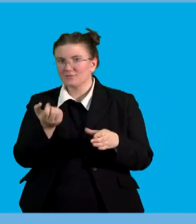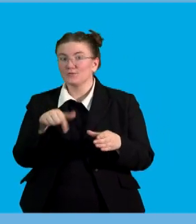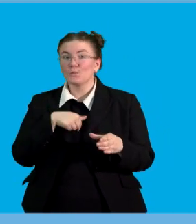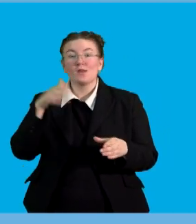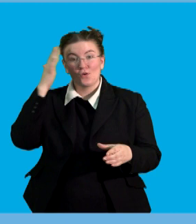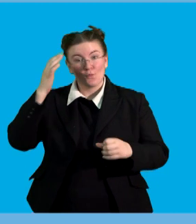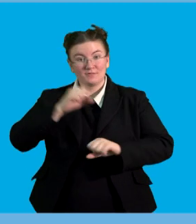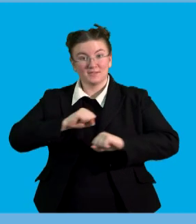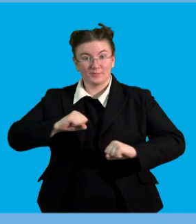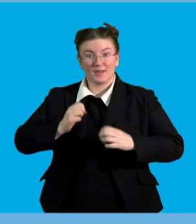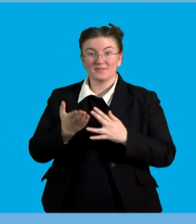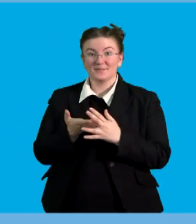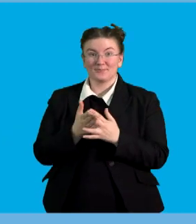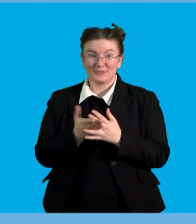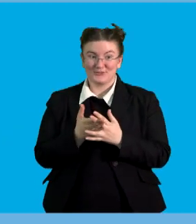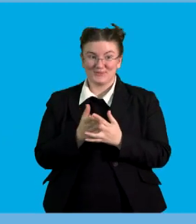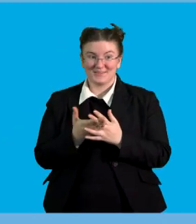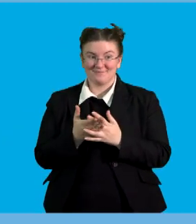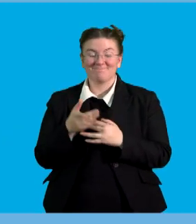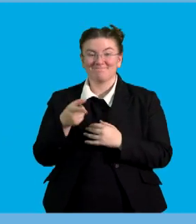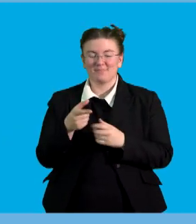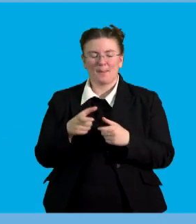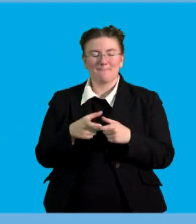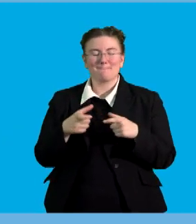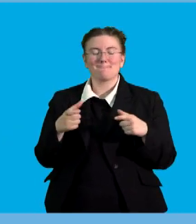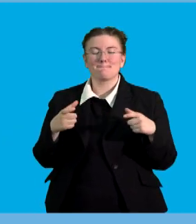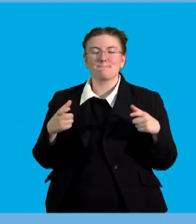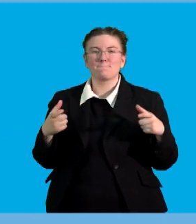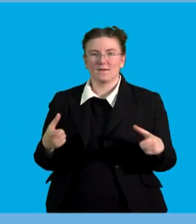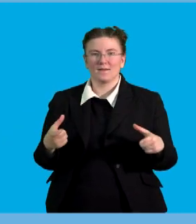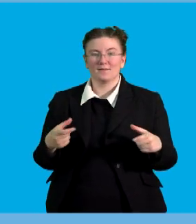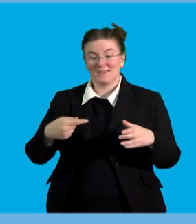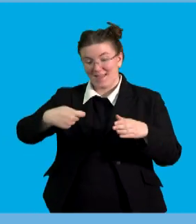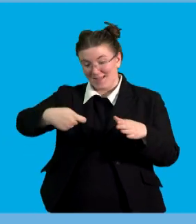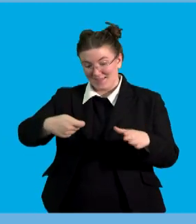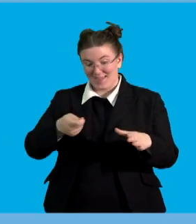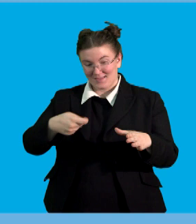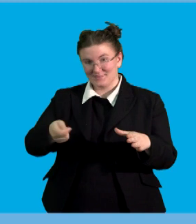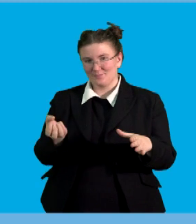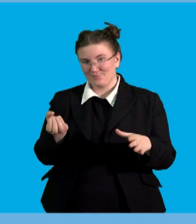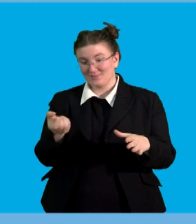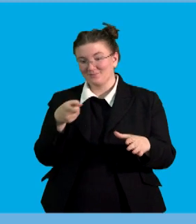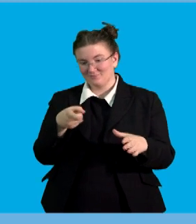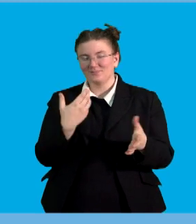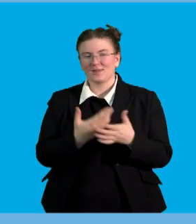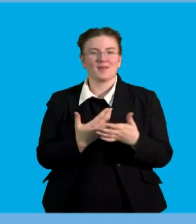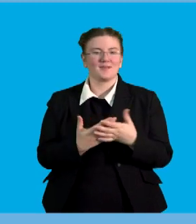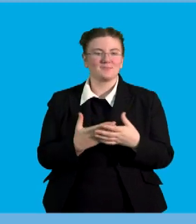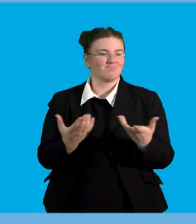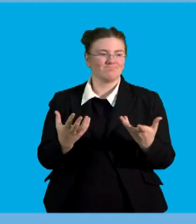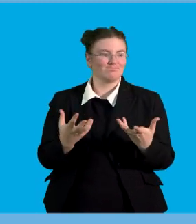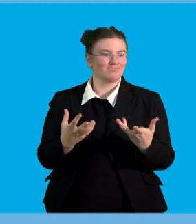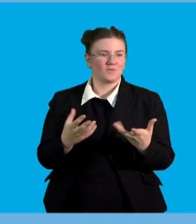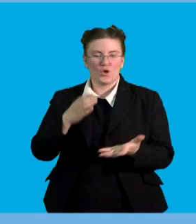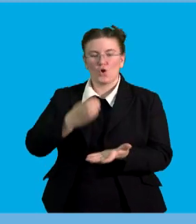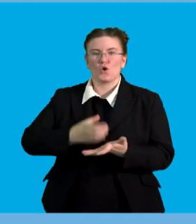the gas particles, we know that the spaces in between the particles is much larger, so therefore the gas particles are able